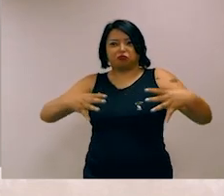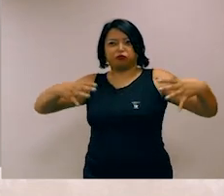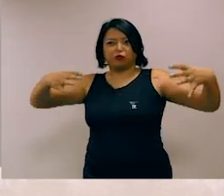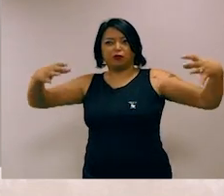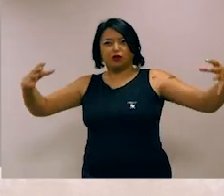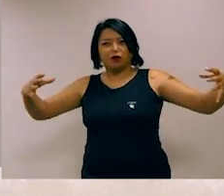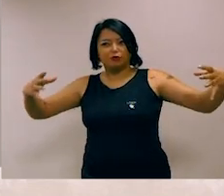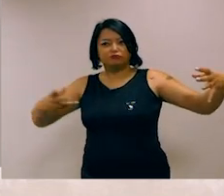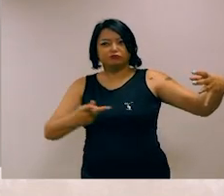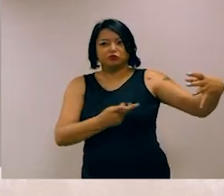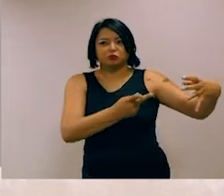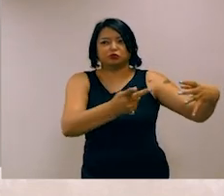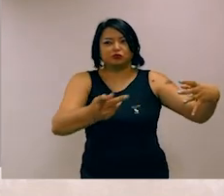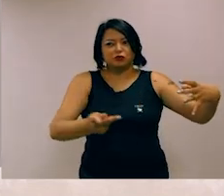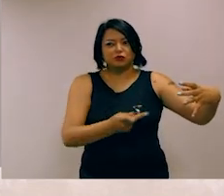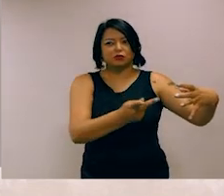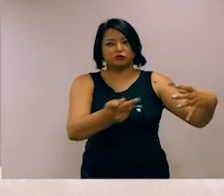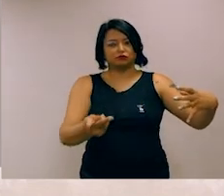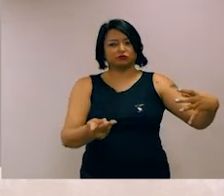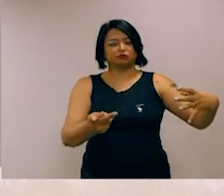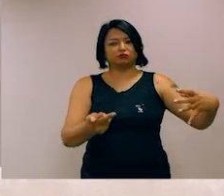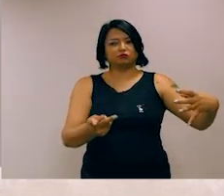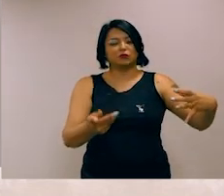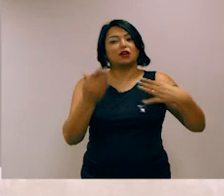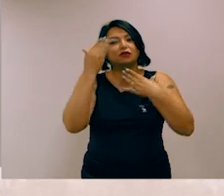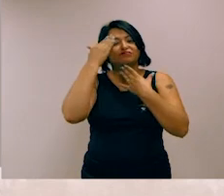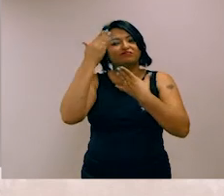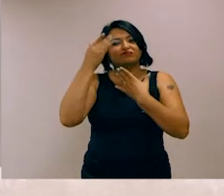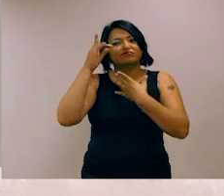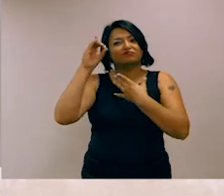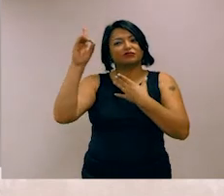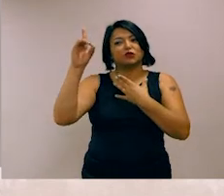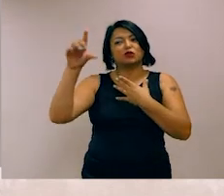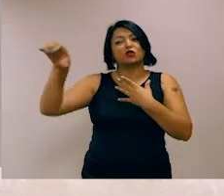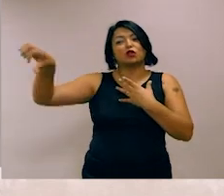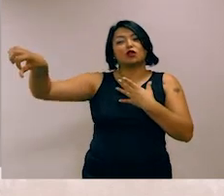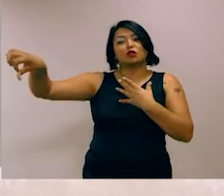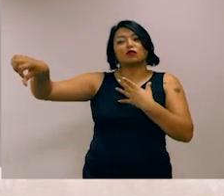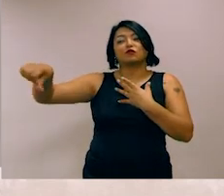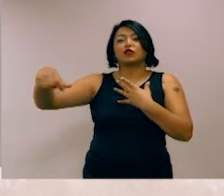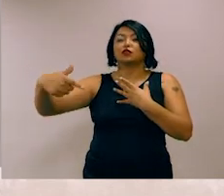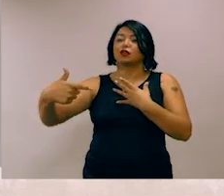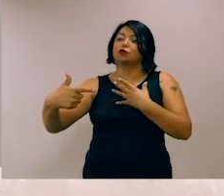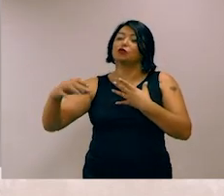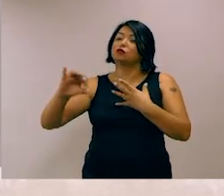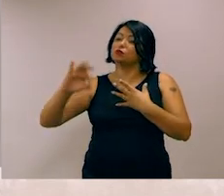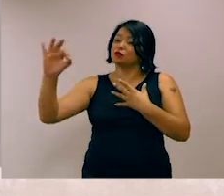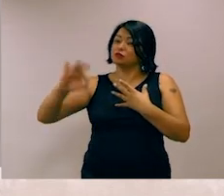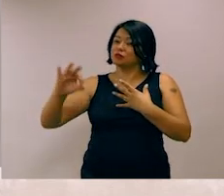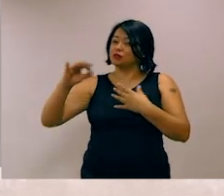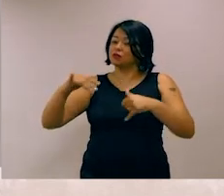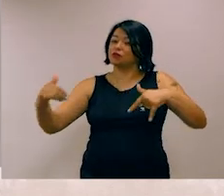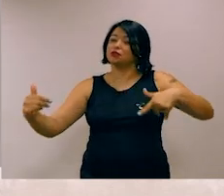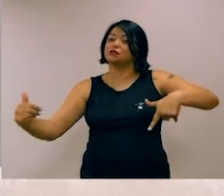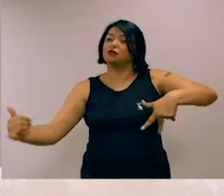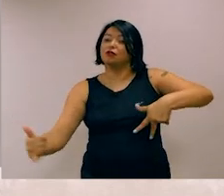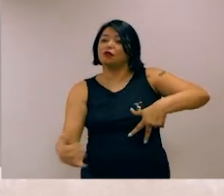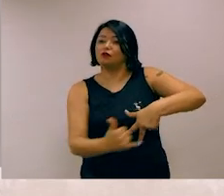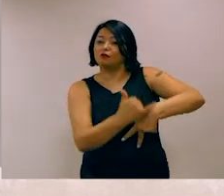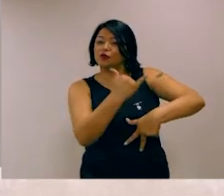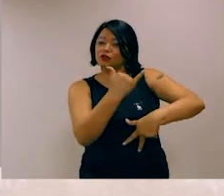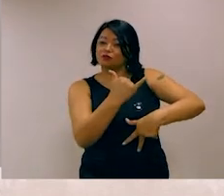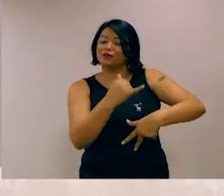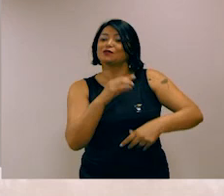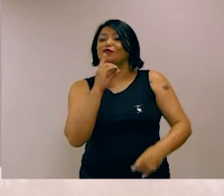It's an extremely large area. And I thank God, because 92% of the victims have